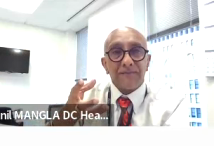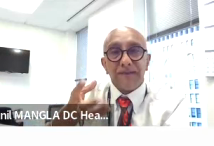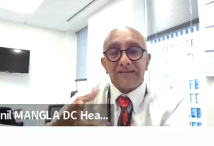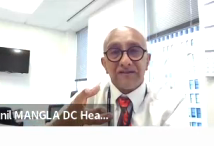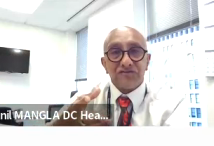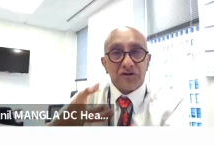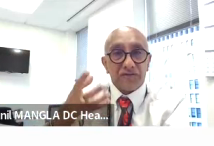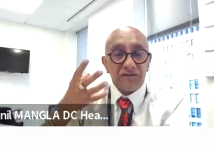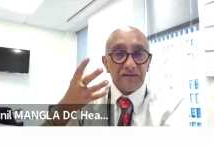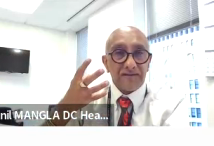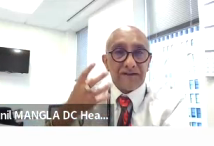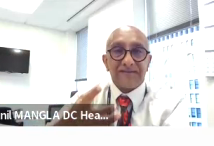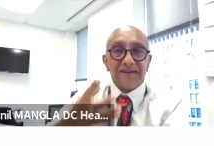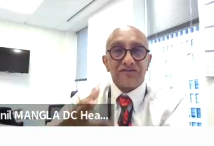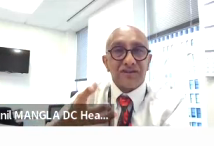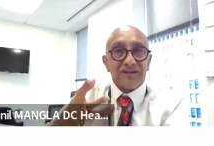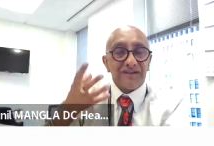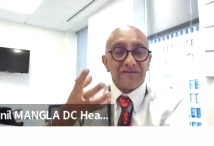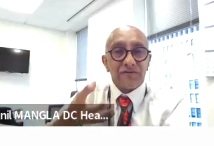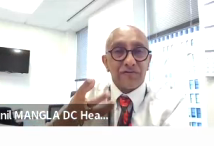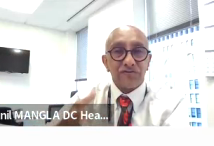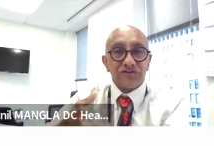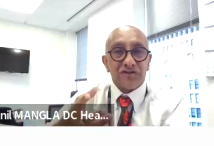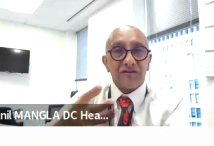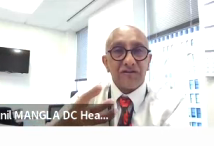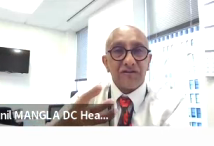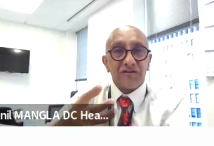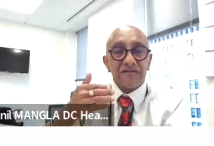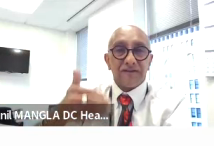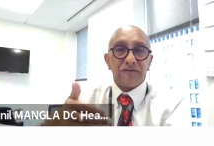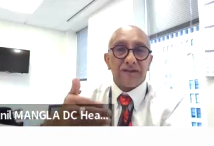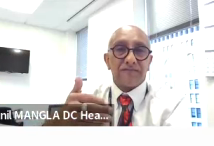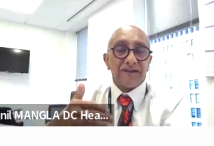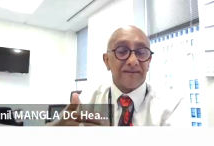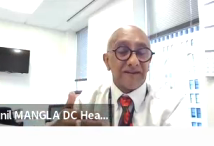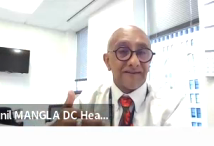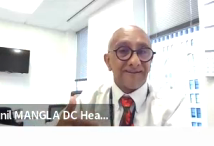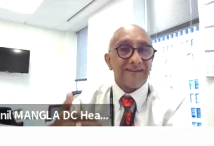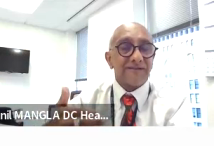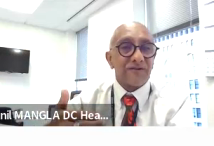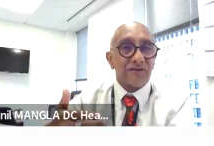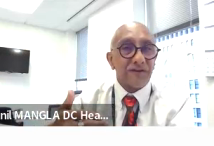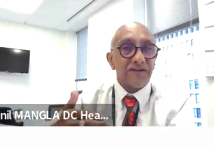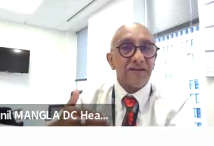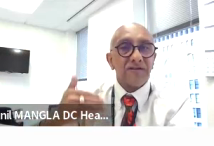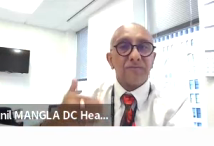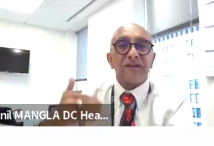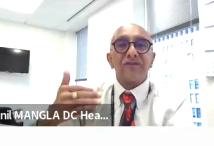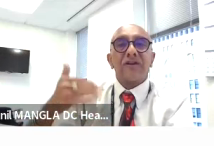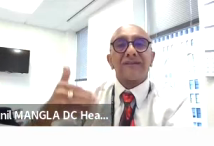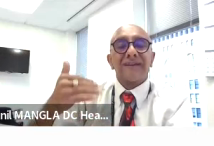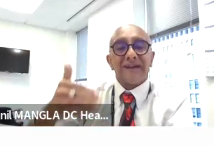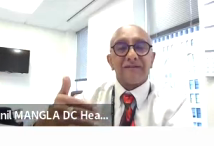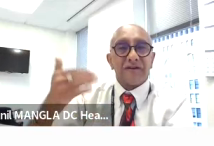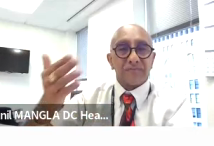the message of the vaccination is so crucial. So even if you get vaccinated and get COVID, you